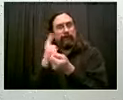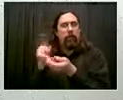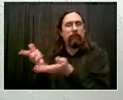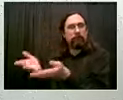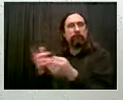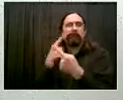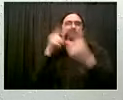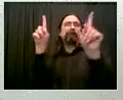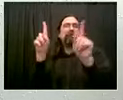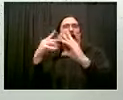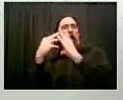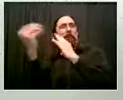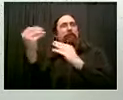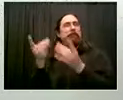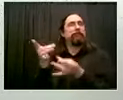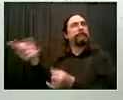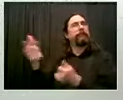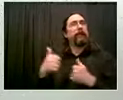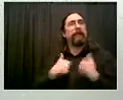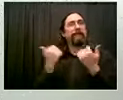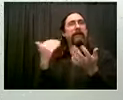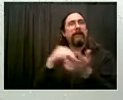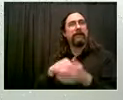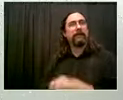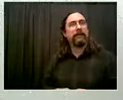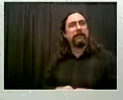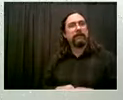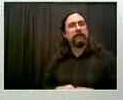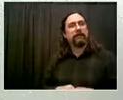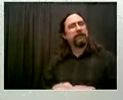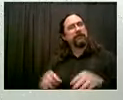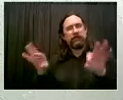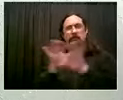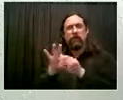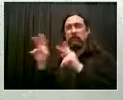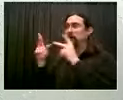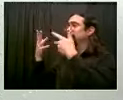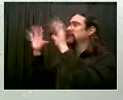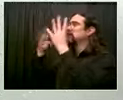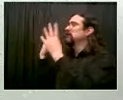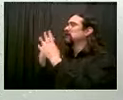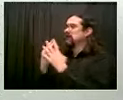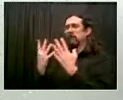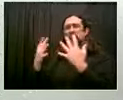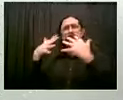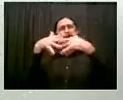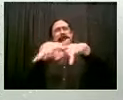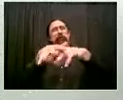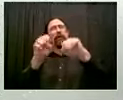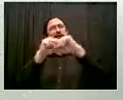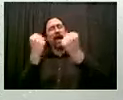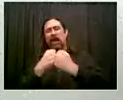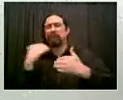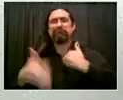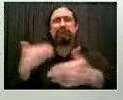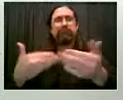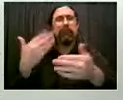home without anything. They have been separated from support,